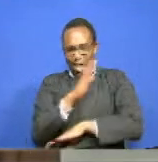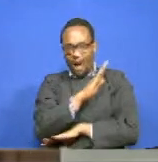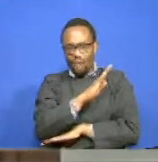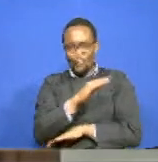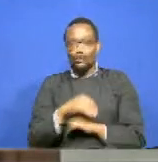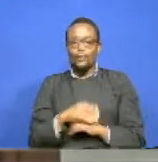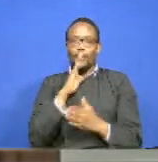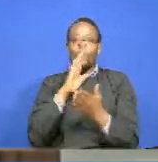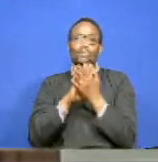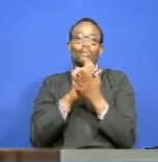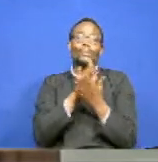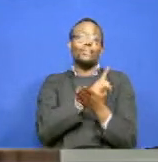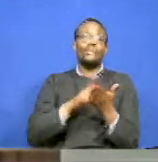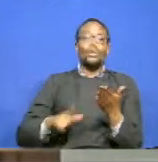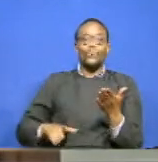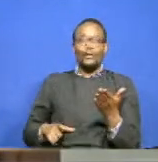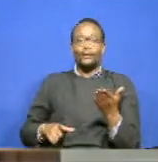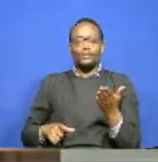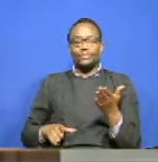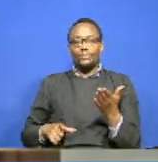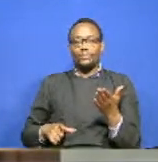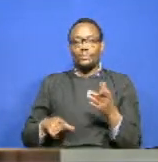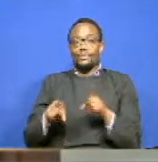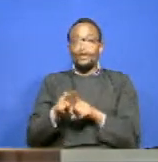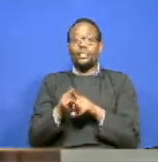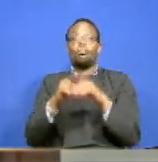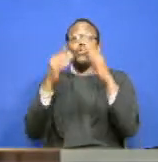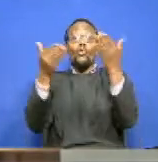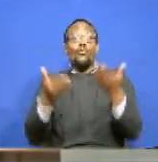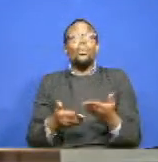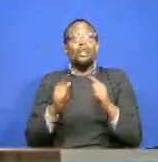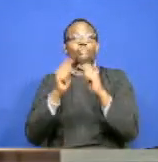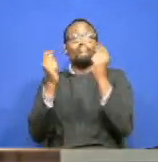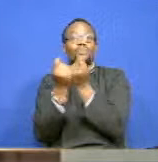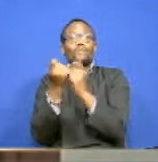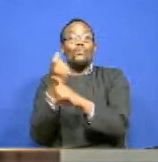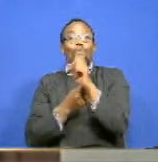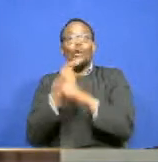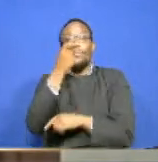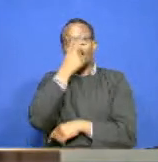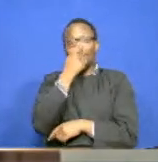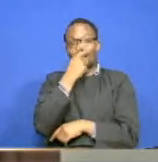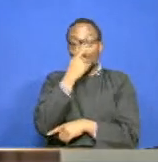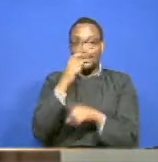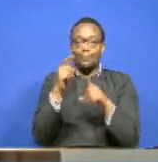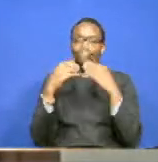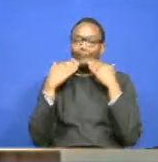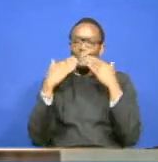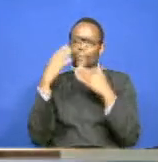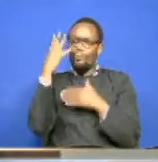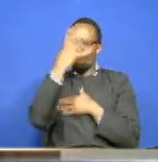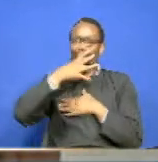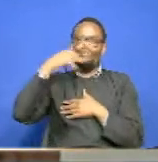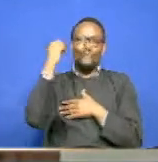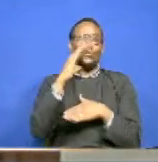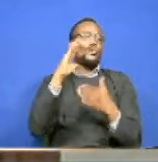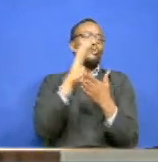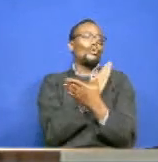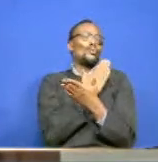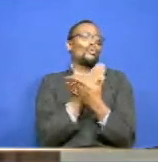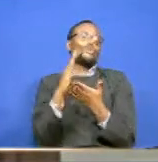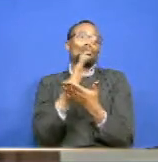Lord. We also want to welcome the team from Tanzania and thank you for that beautiful